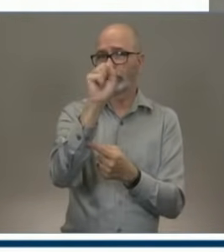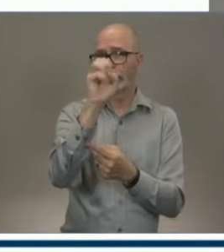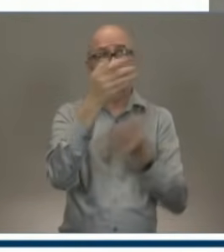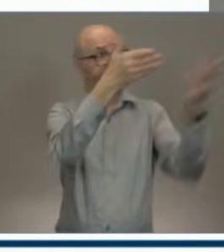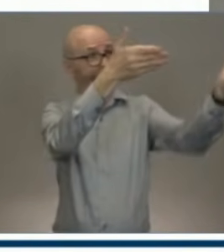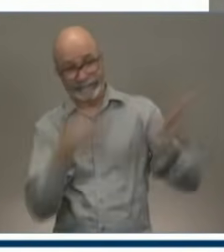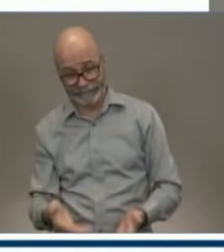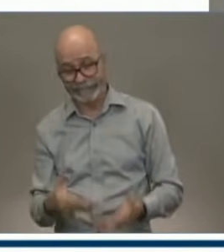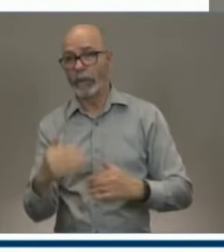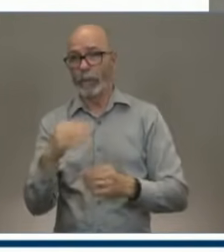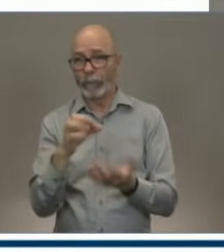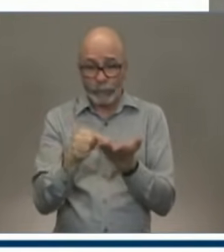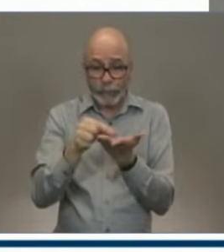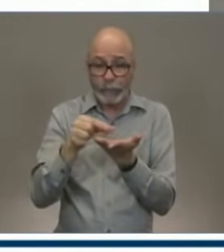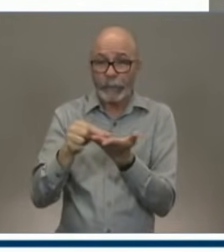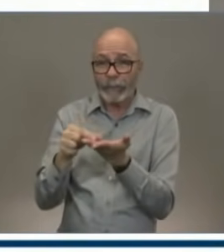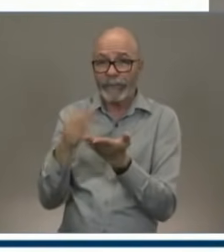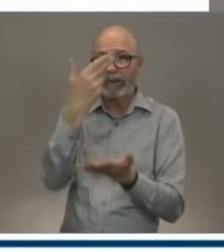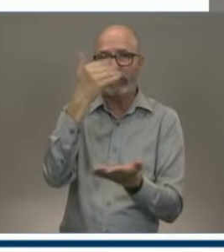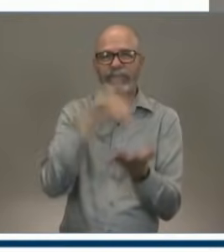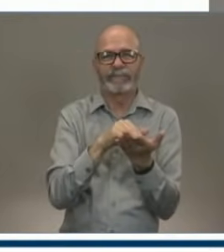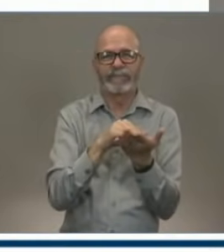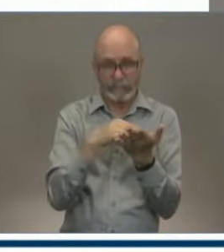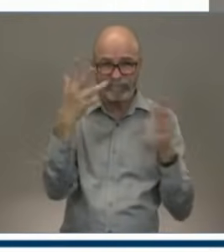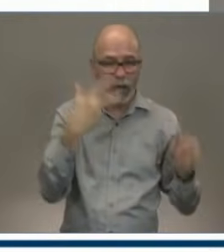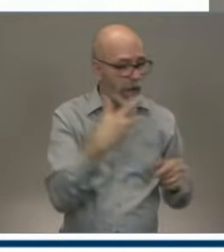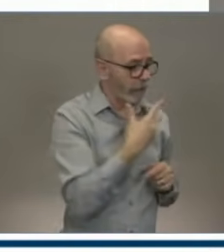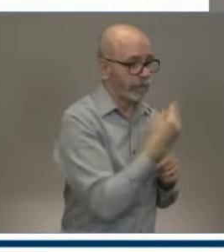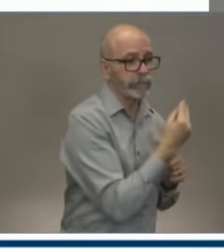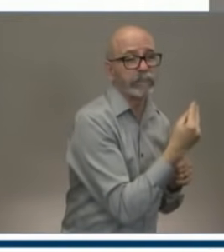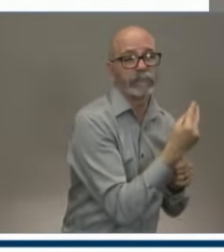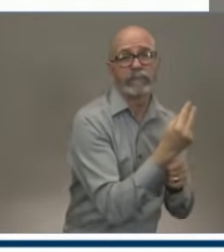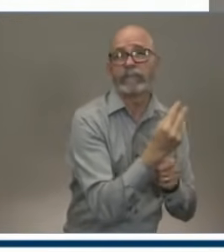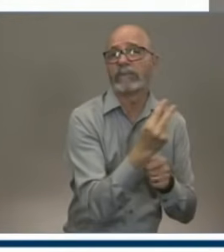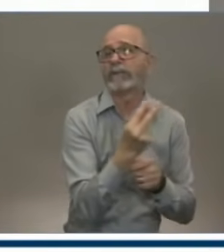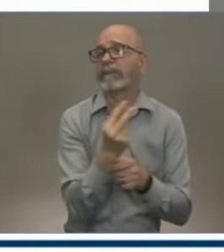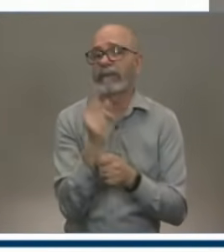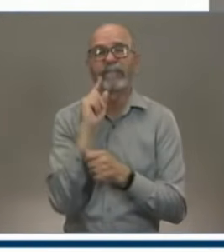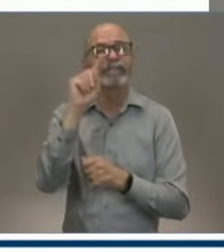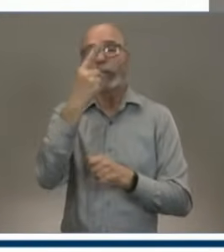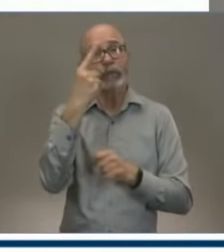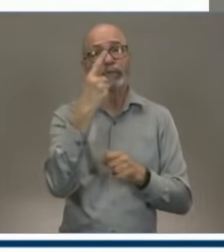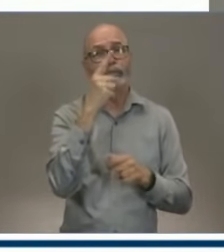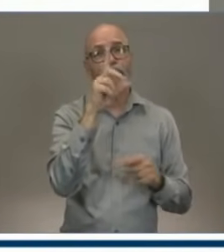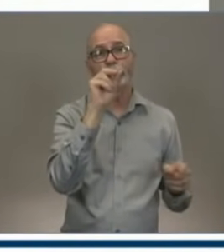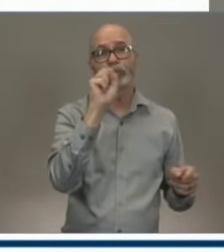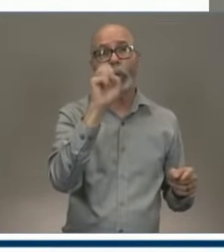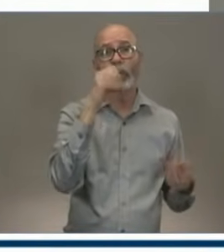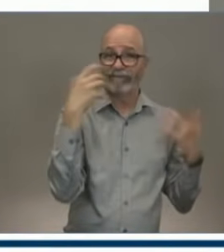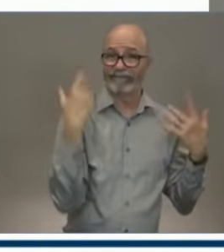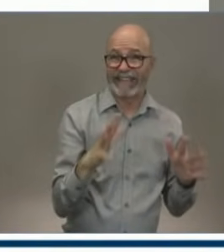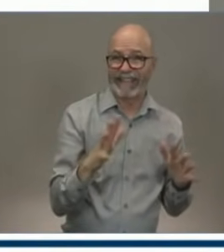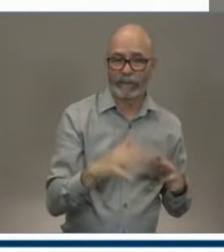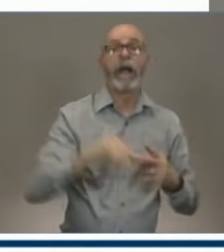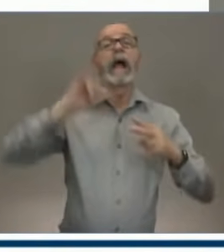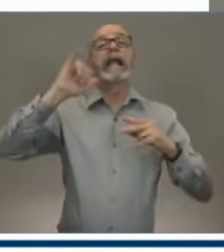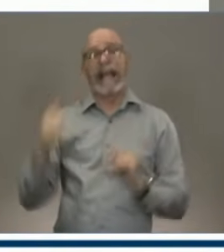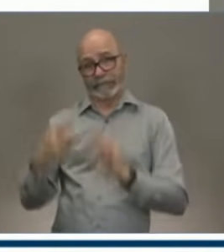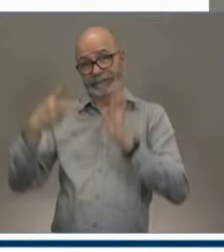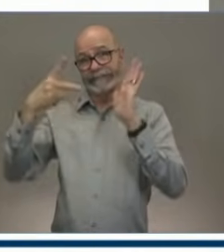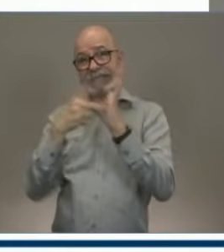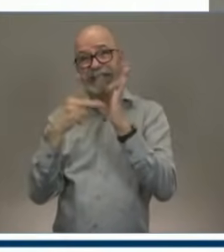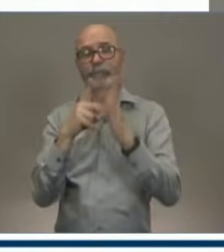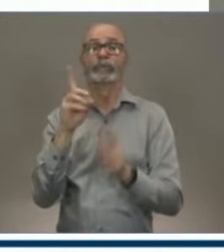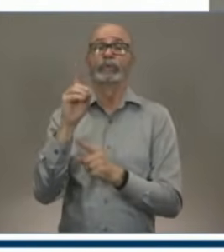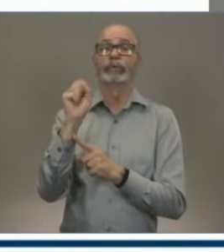either gone into people's arms, mostly for a first dose, some for a second dose, or the rest has been held back and it's